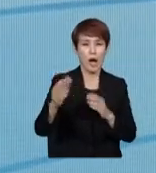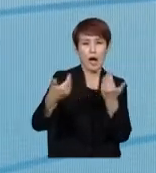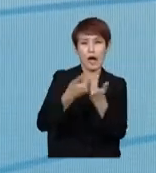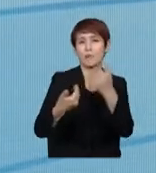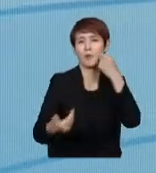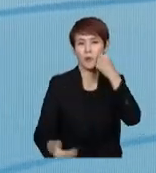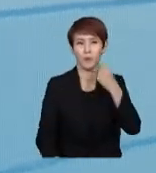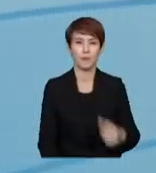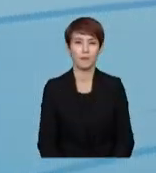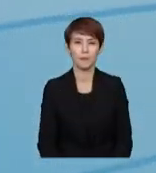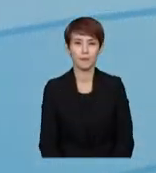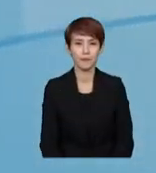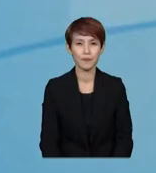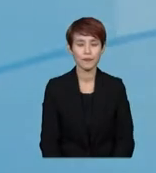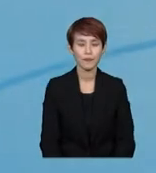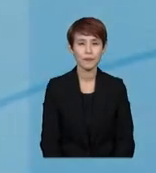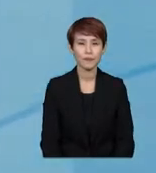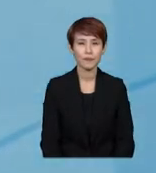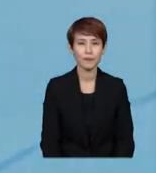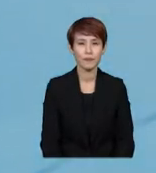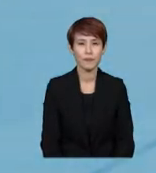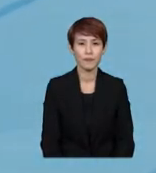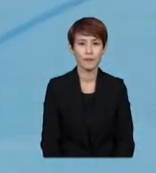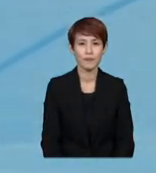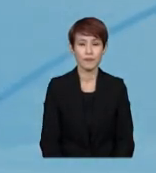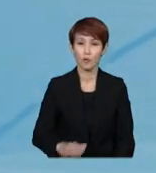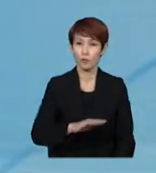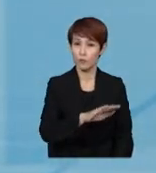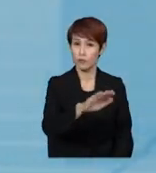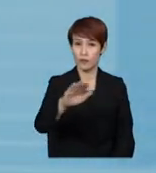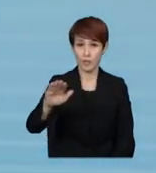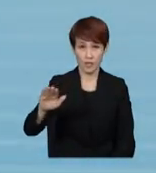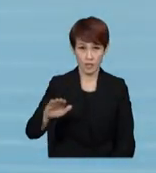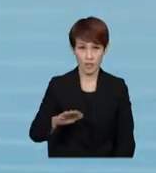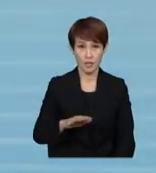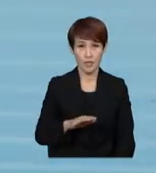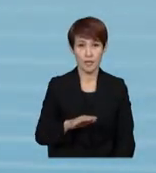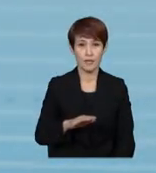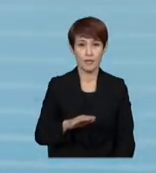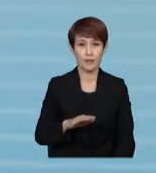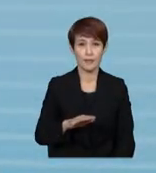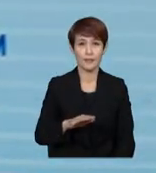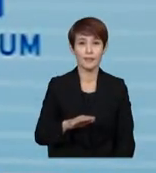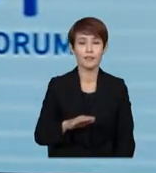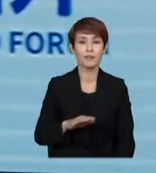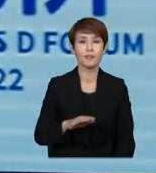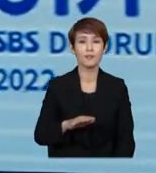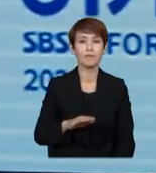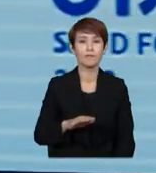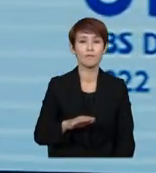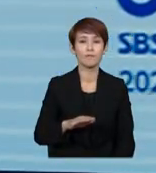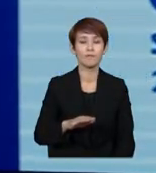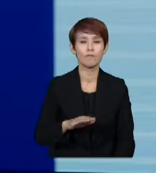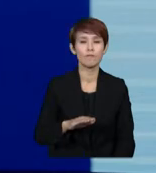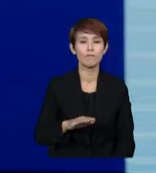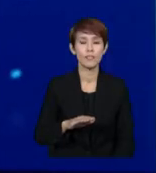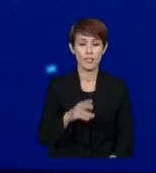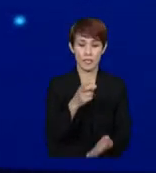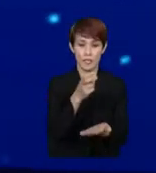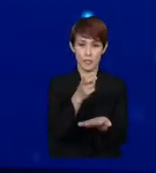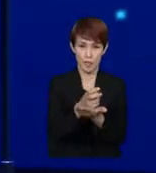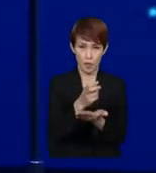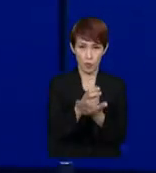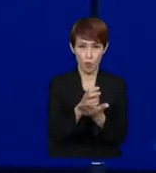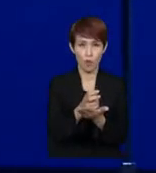criteria that might help us to judge the health of these institutions in the critical infrastructure